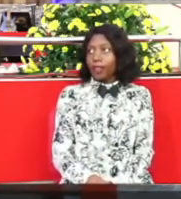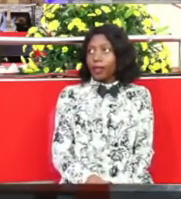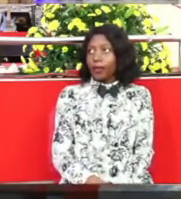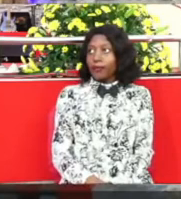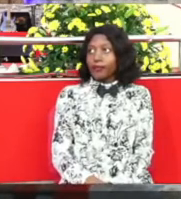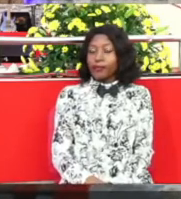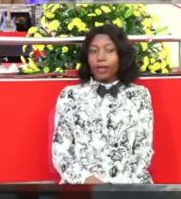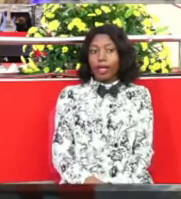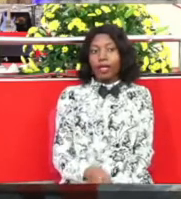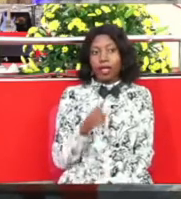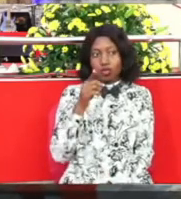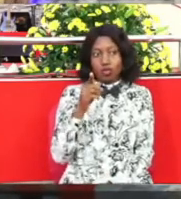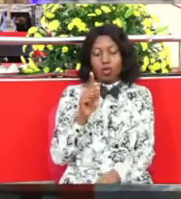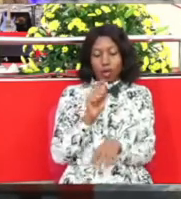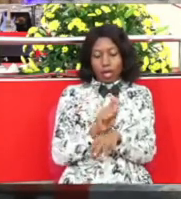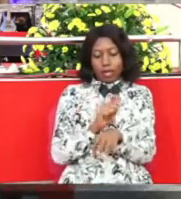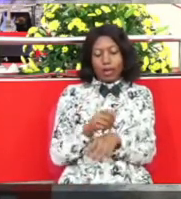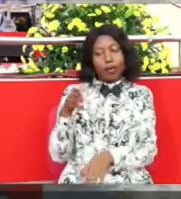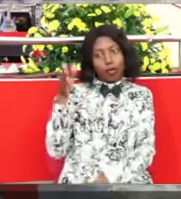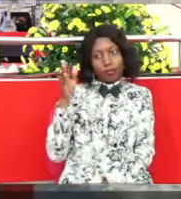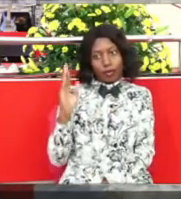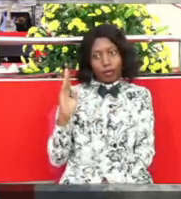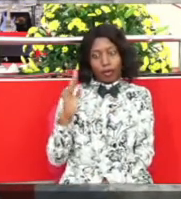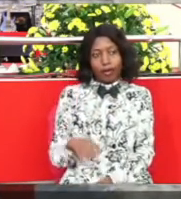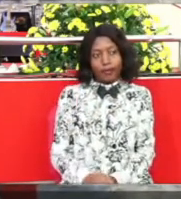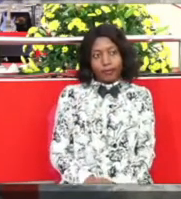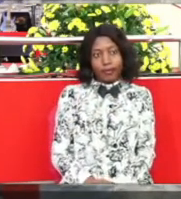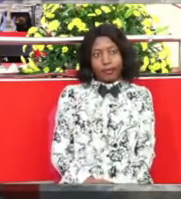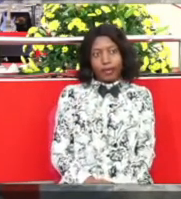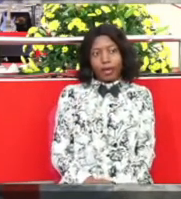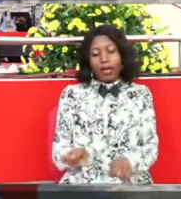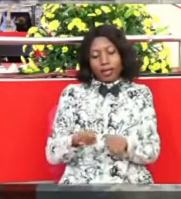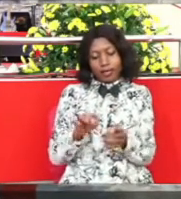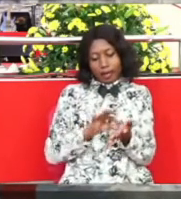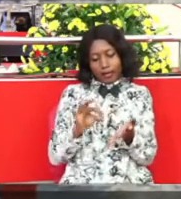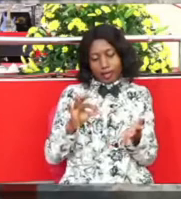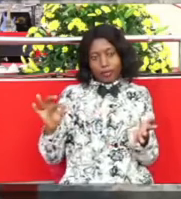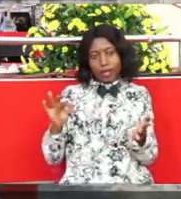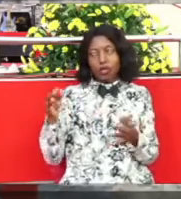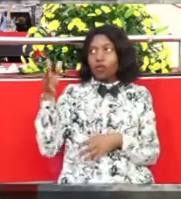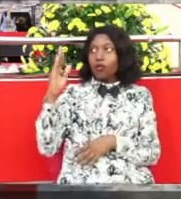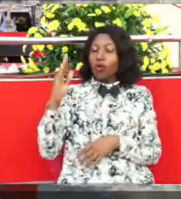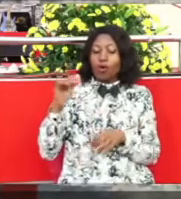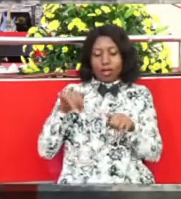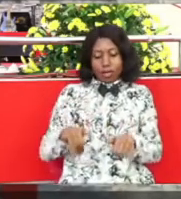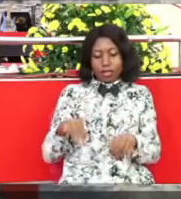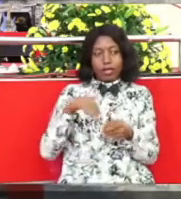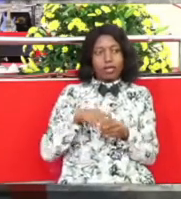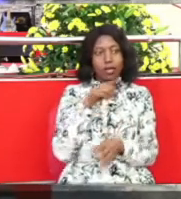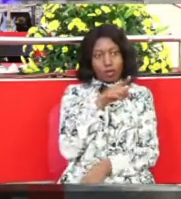that you are the temple of God, ya kwamba nyinyi ni hekalu ya Bwana, and the Spirit of God dwells in you. Na roho wa